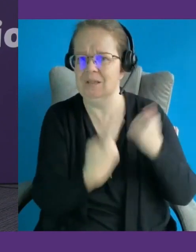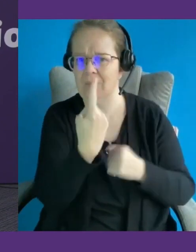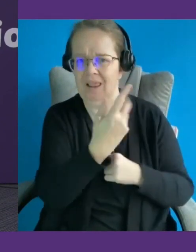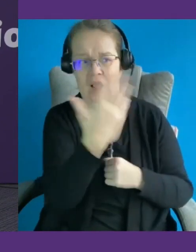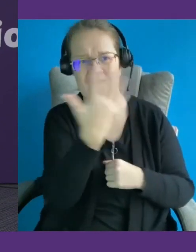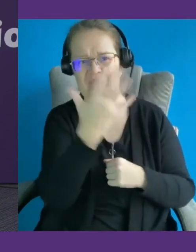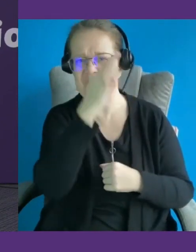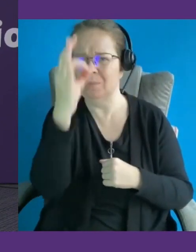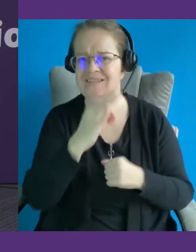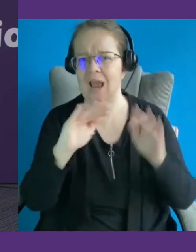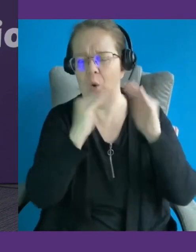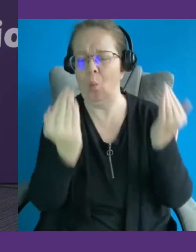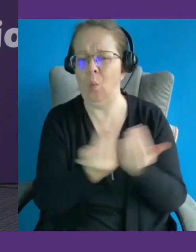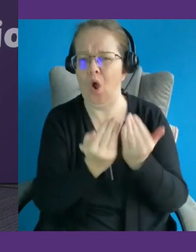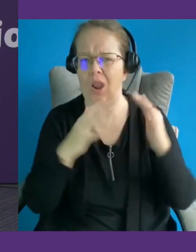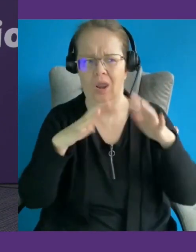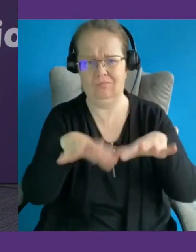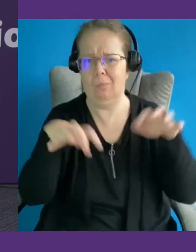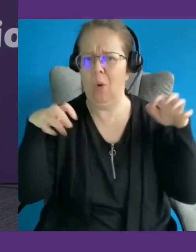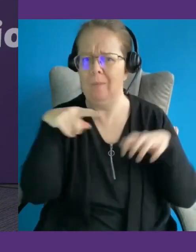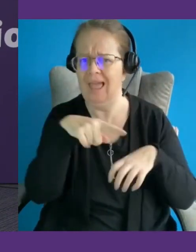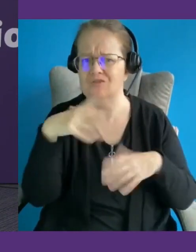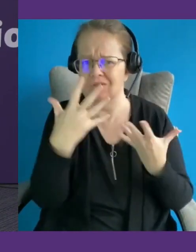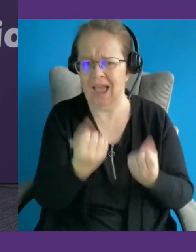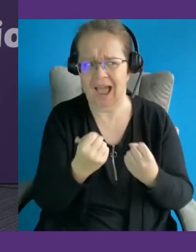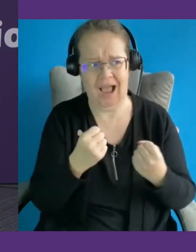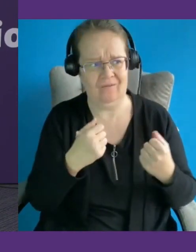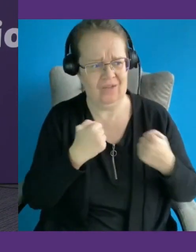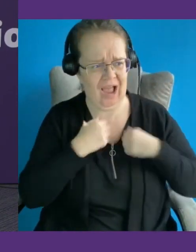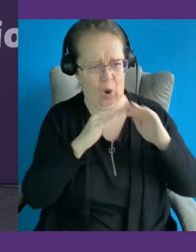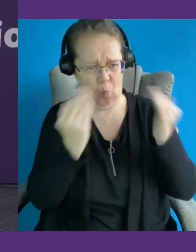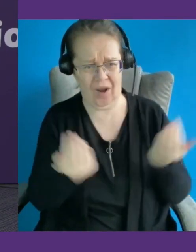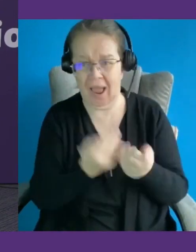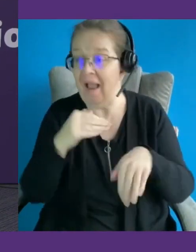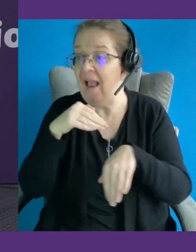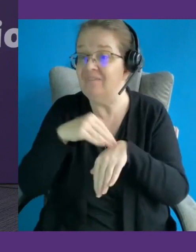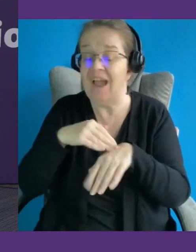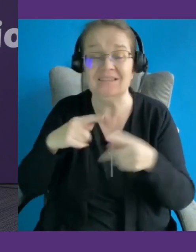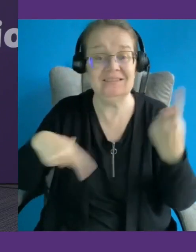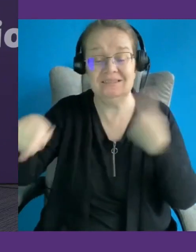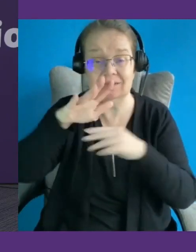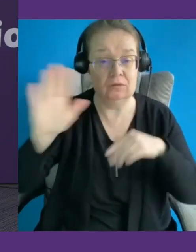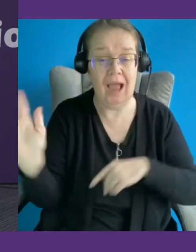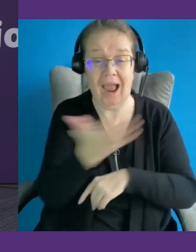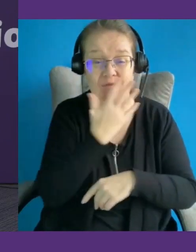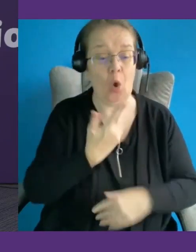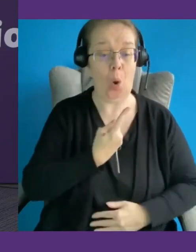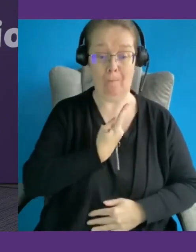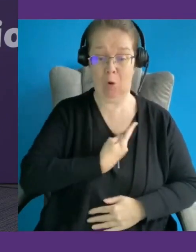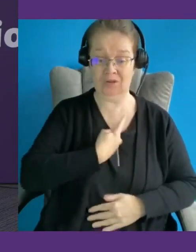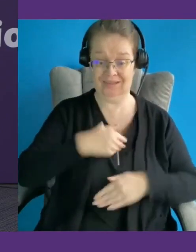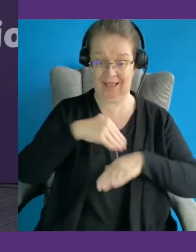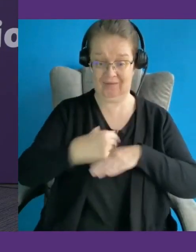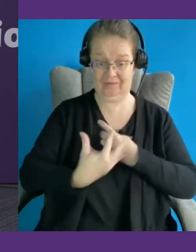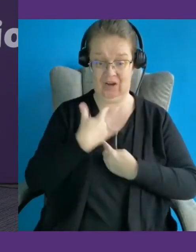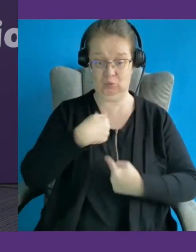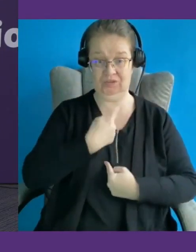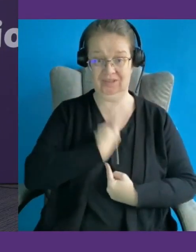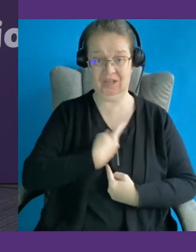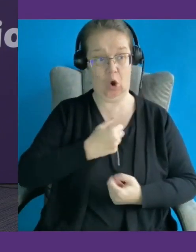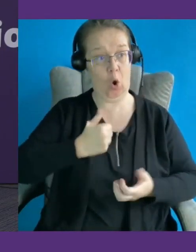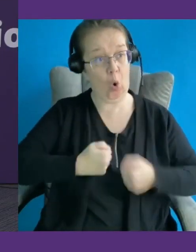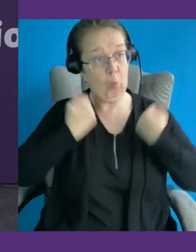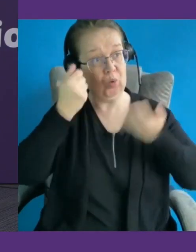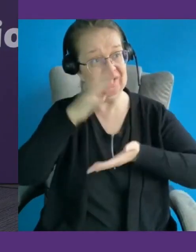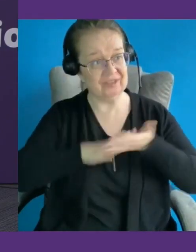population, it's a huge part of our world, and it affects everyone, whether that is personally in your own experience or someone near and dear